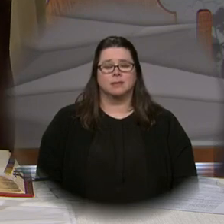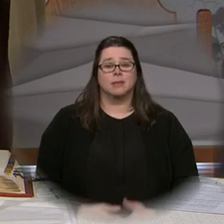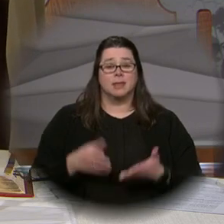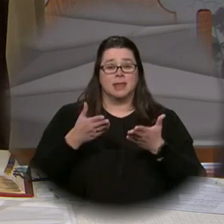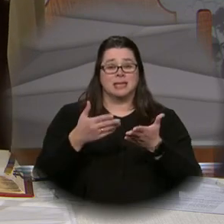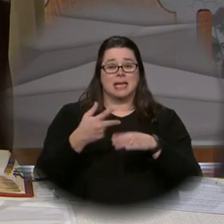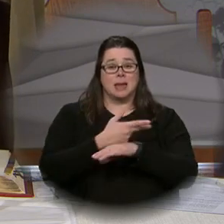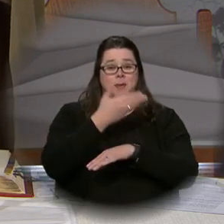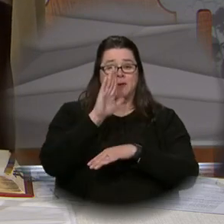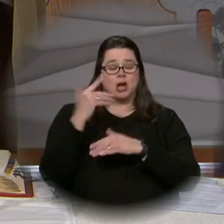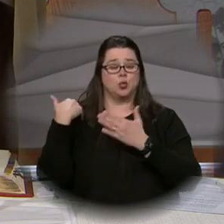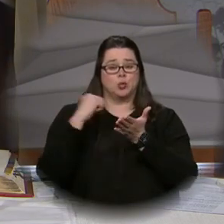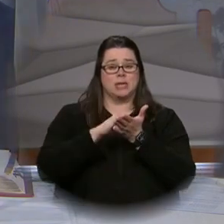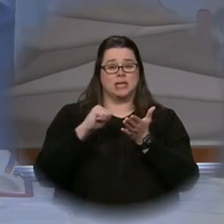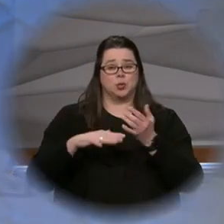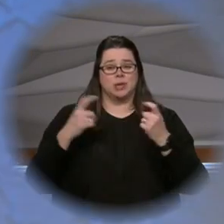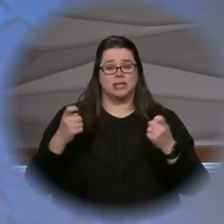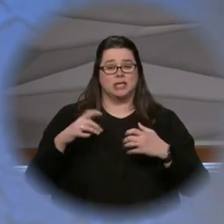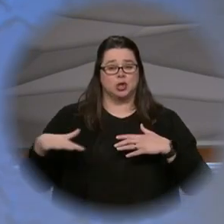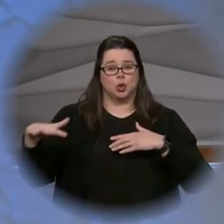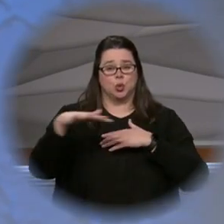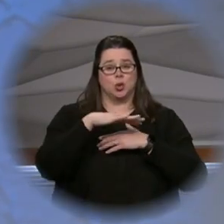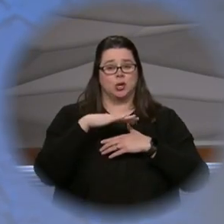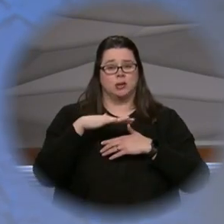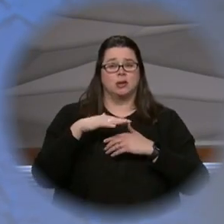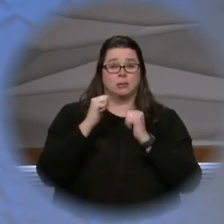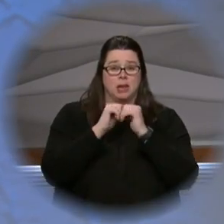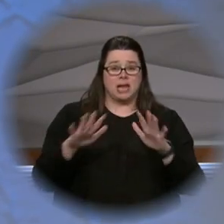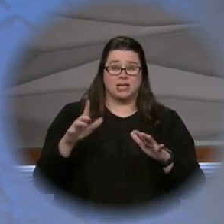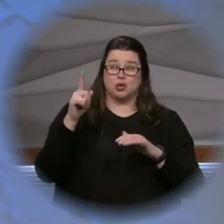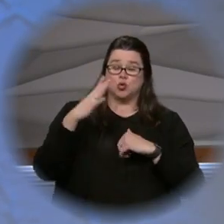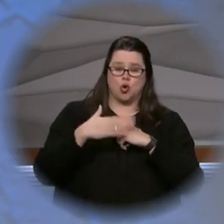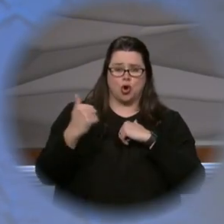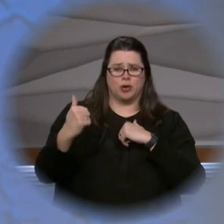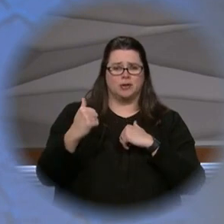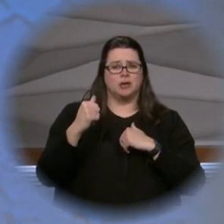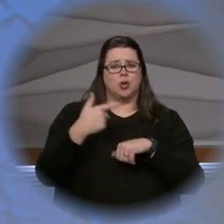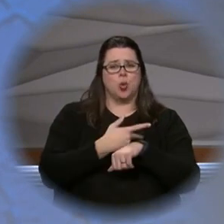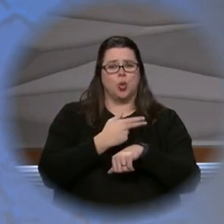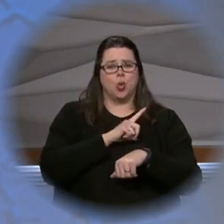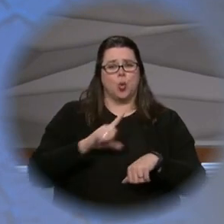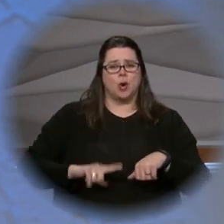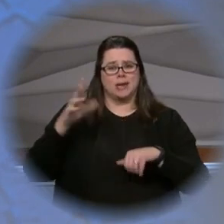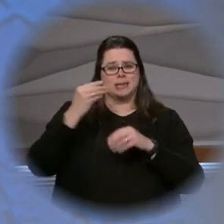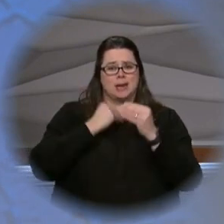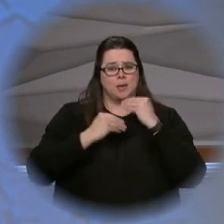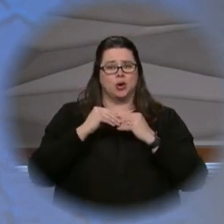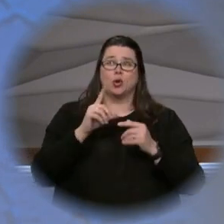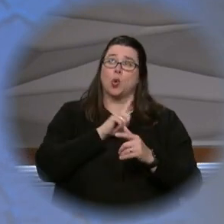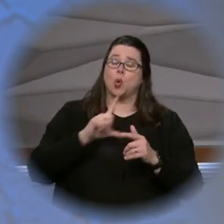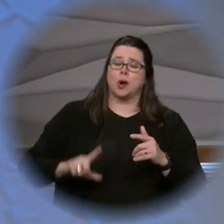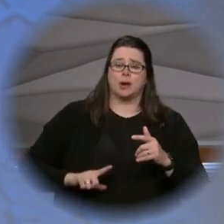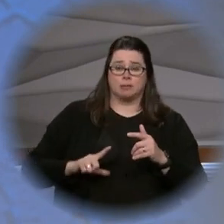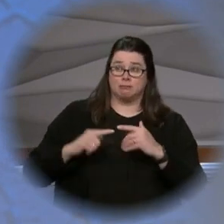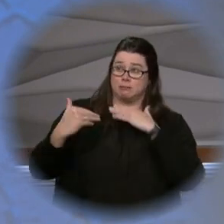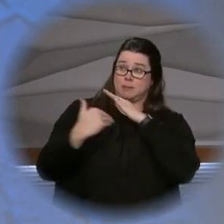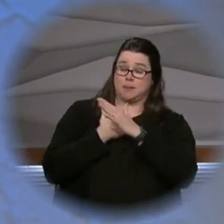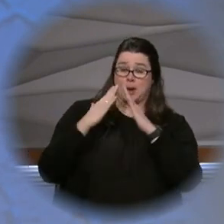This is the Lamb of God who takes away the sins of the world. Blessed are they who are called to the supper of the Lamb.